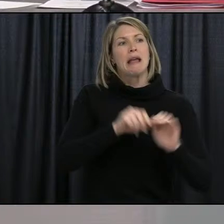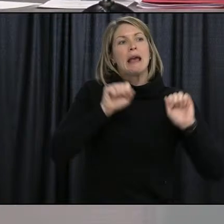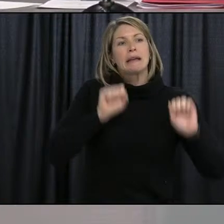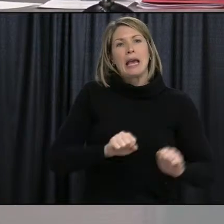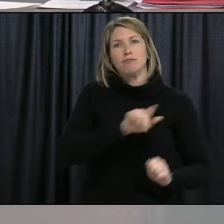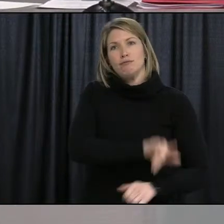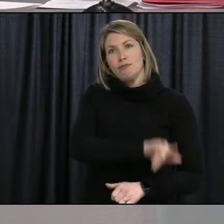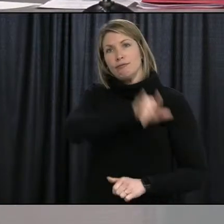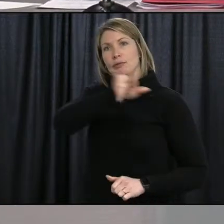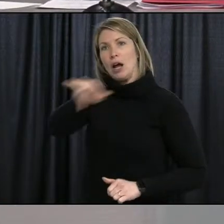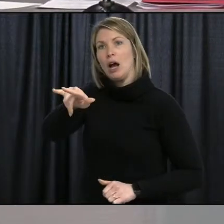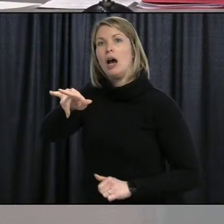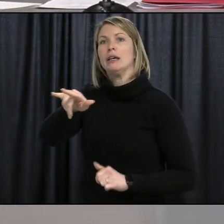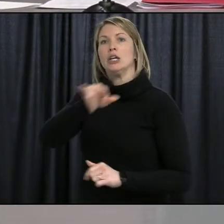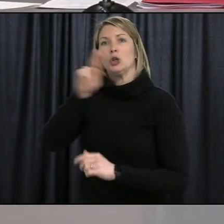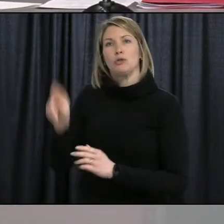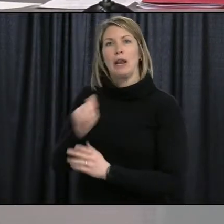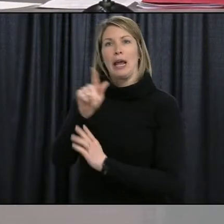reality?